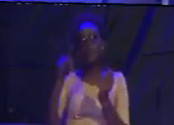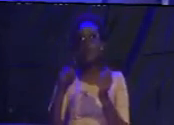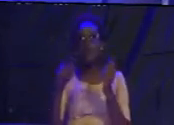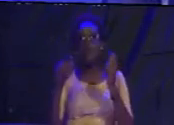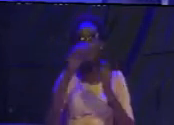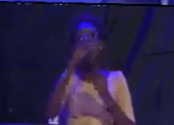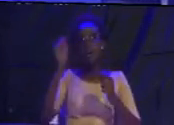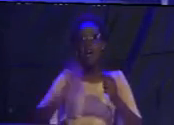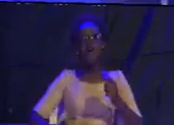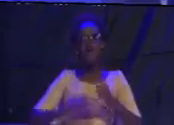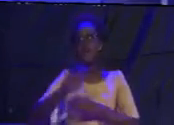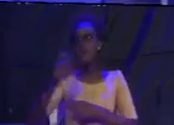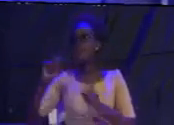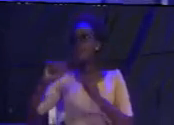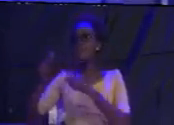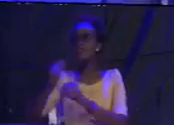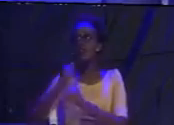incantations.